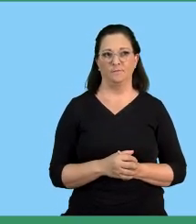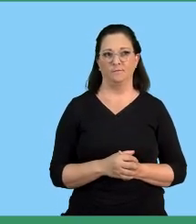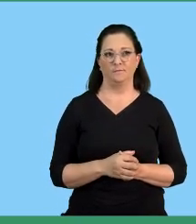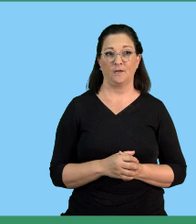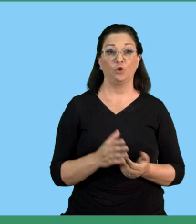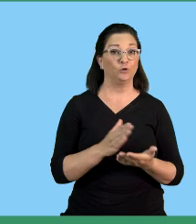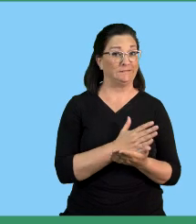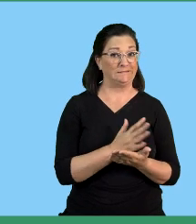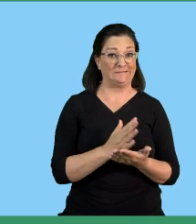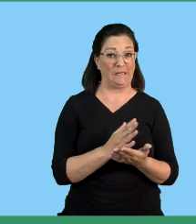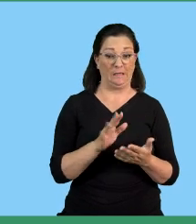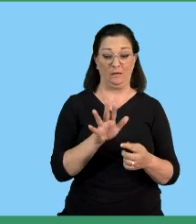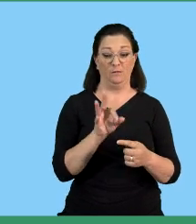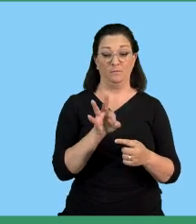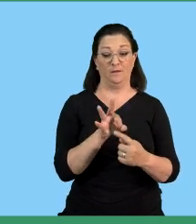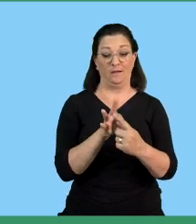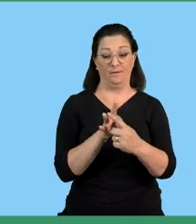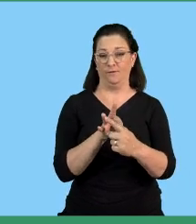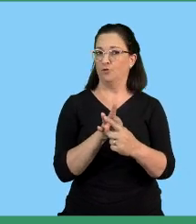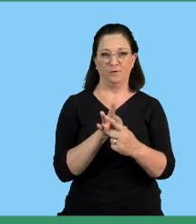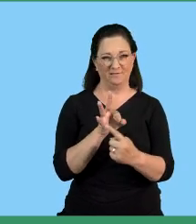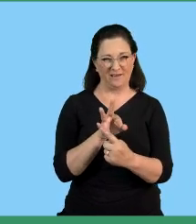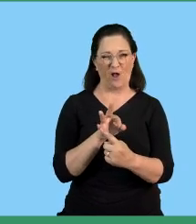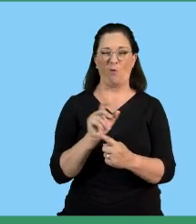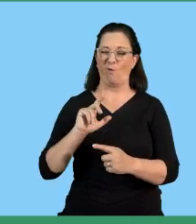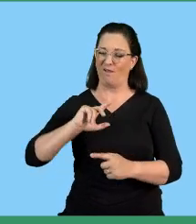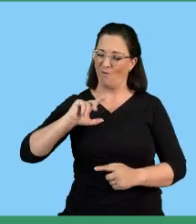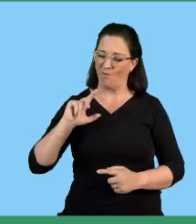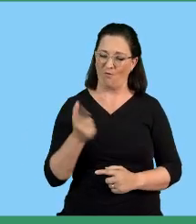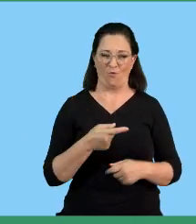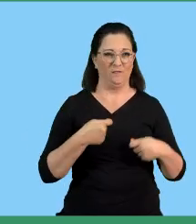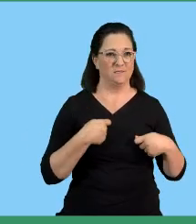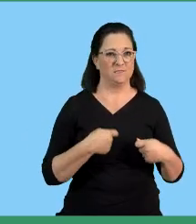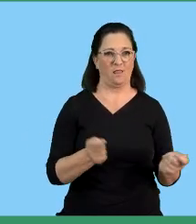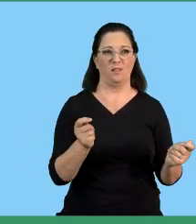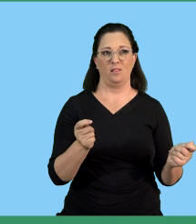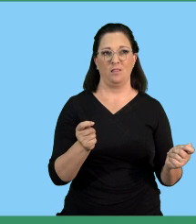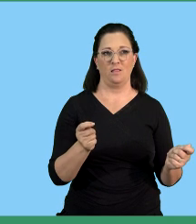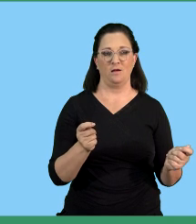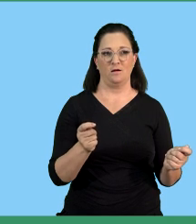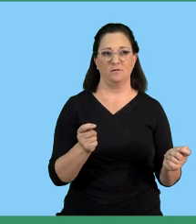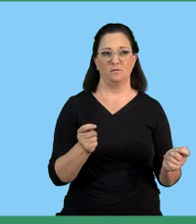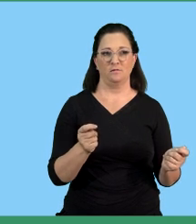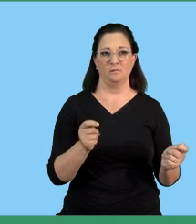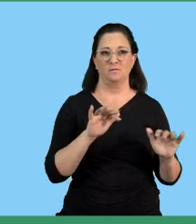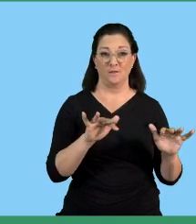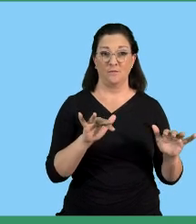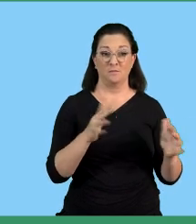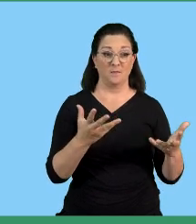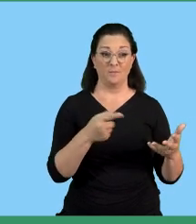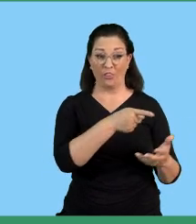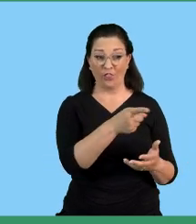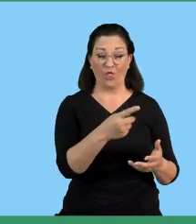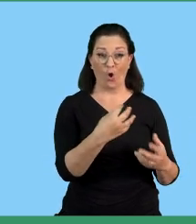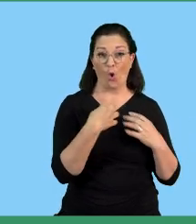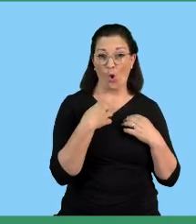divestiture, we said some assets. So here, all the assets are sold to pay the creditors. Who are the creditors? Creditors are people that are owed by